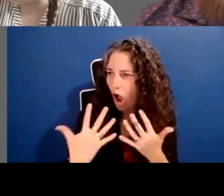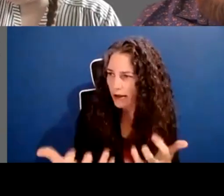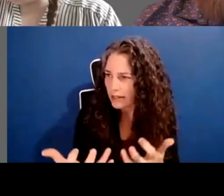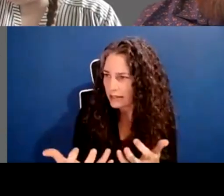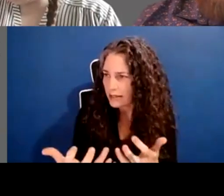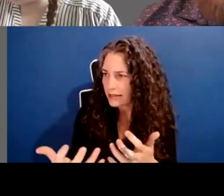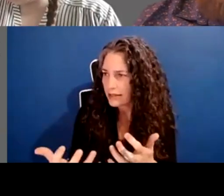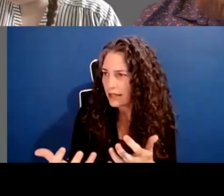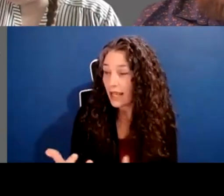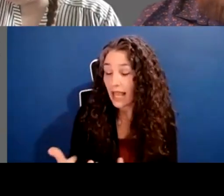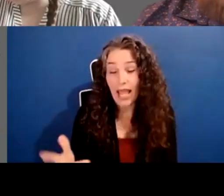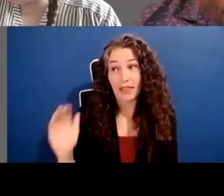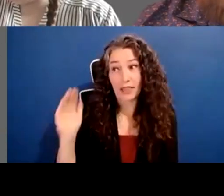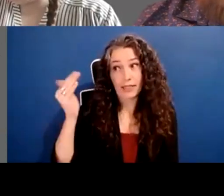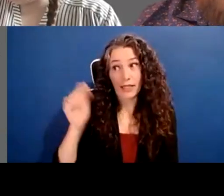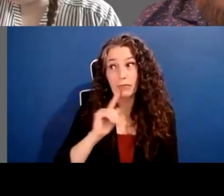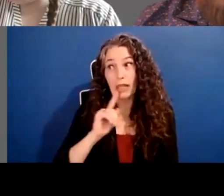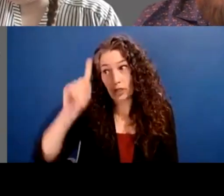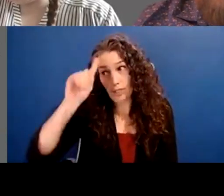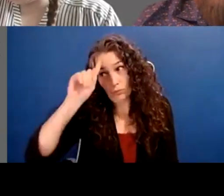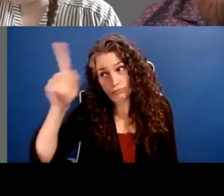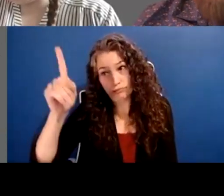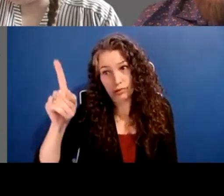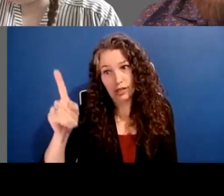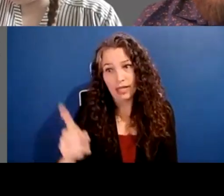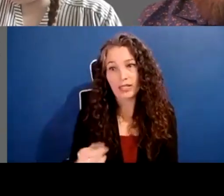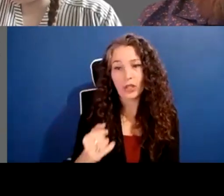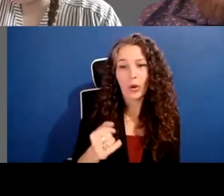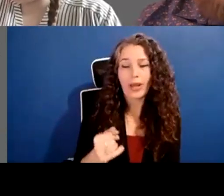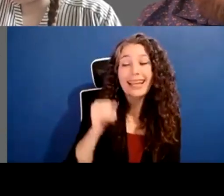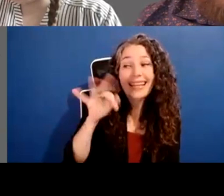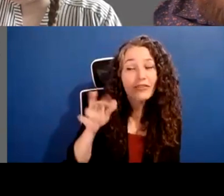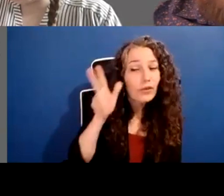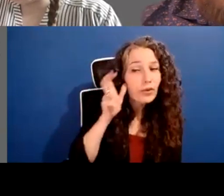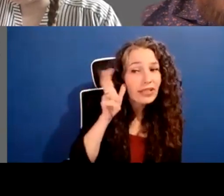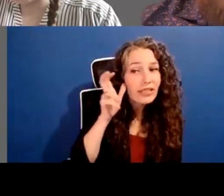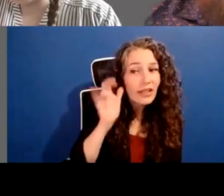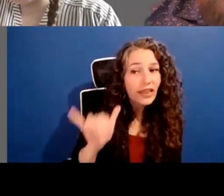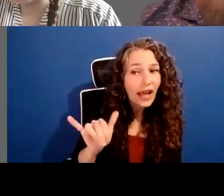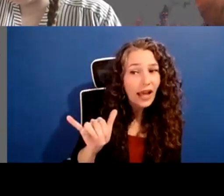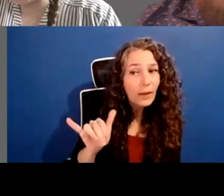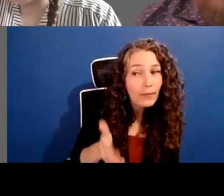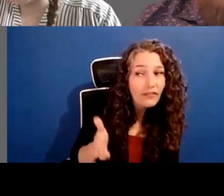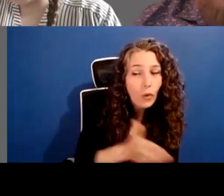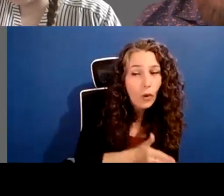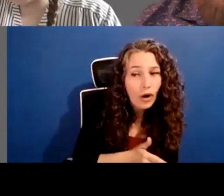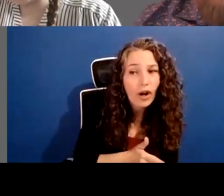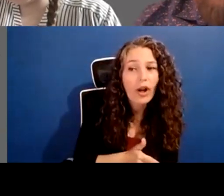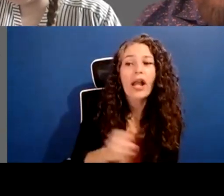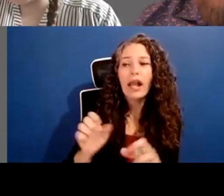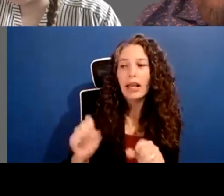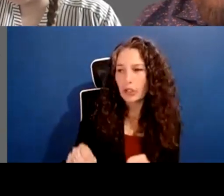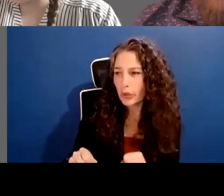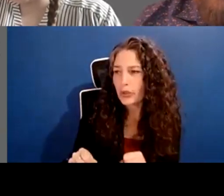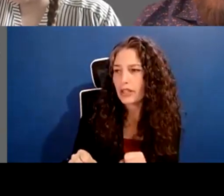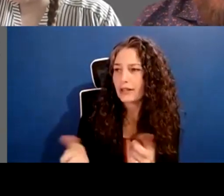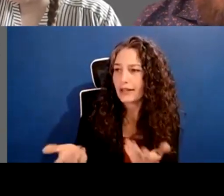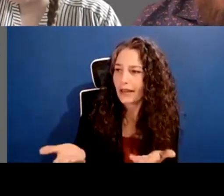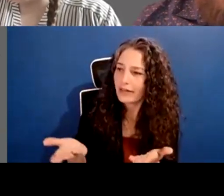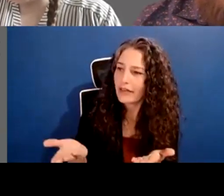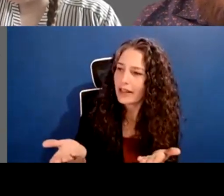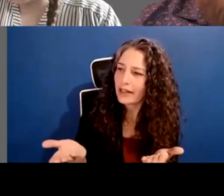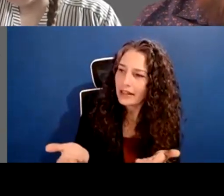that and kind of offer these softballs to folks by doing that research ahead of time, it can make a world of difference.